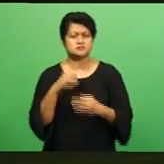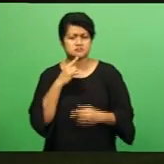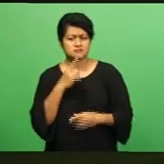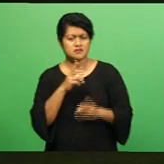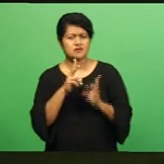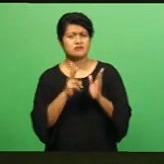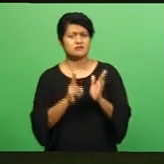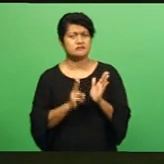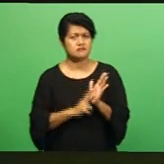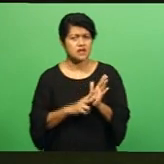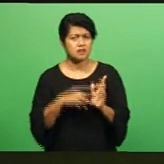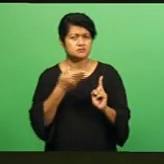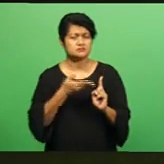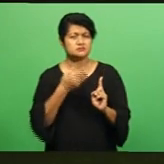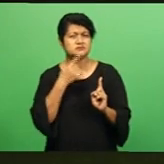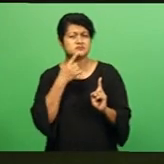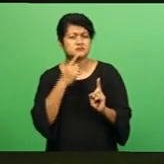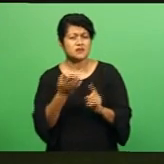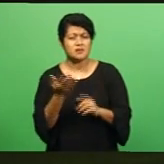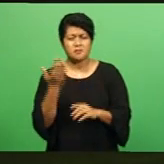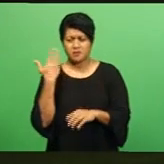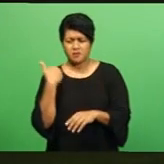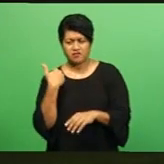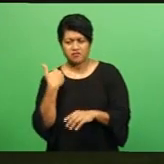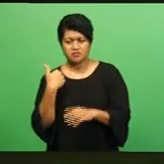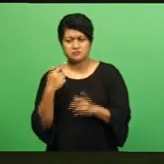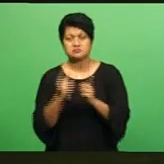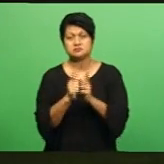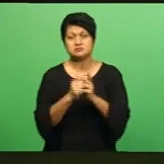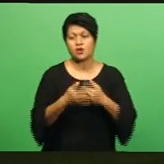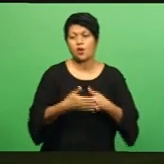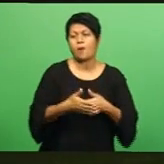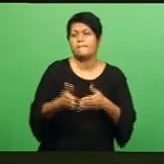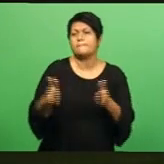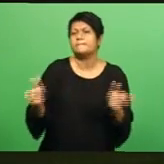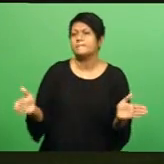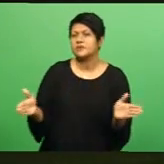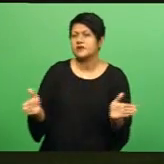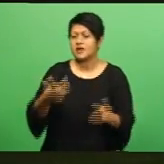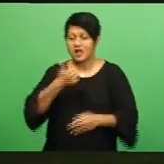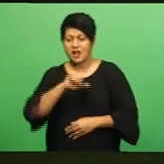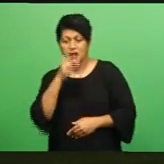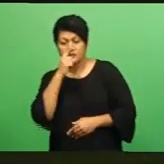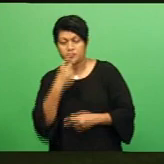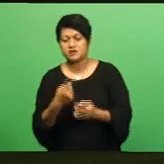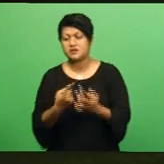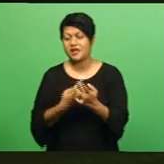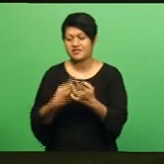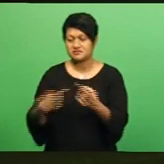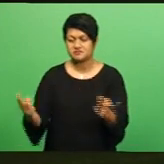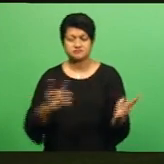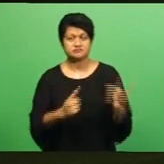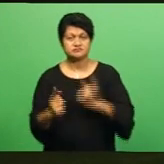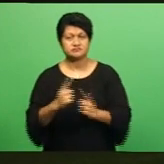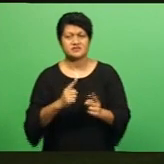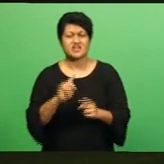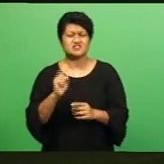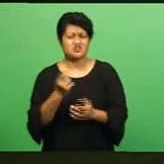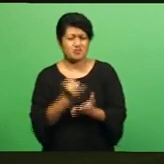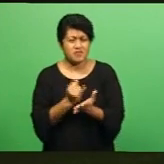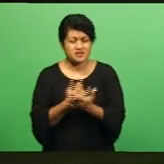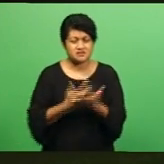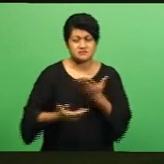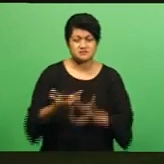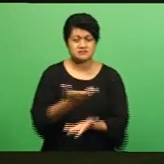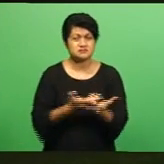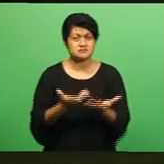past, meetings venues are always open, and this often complicates matters that are discussed during the meeting.